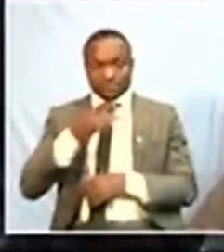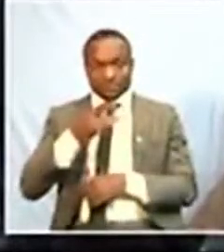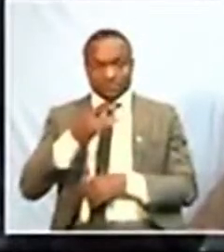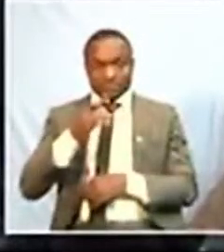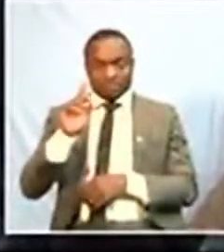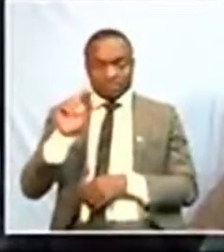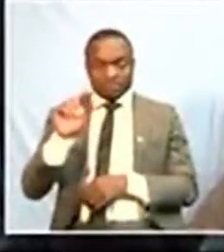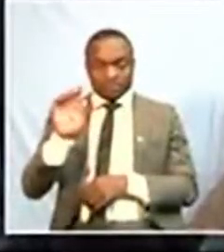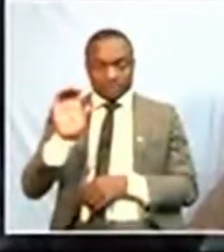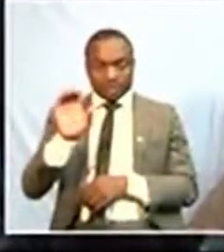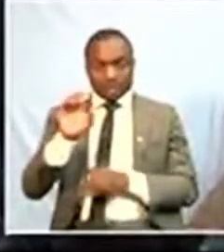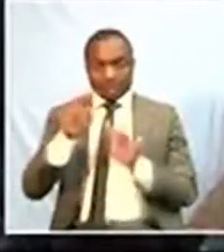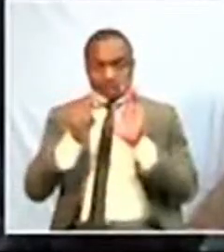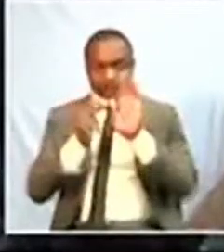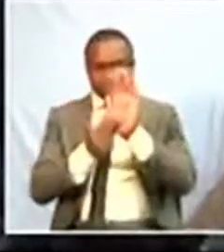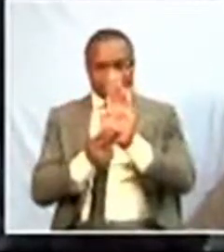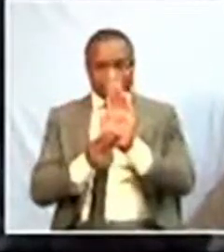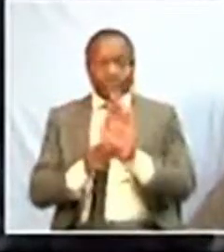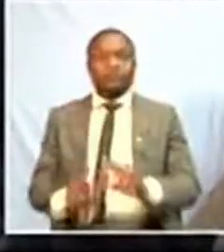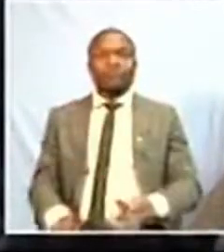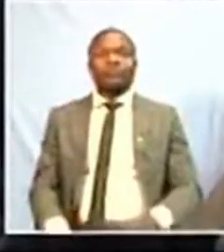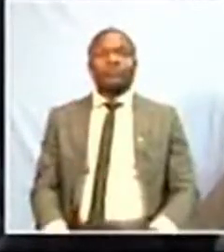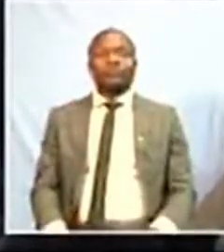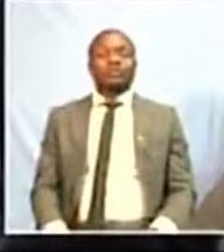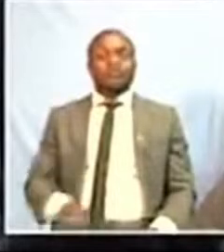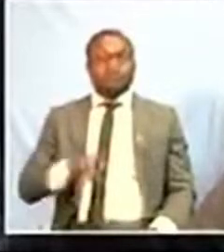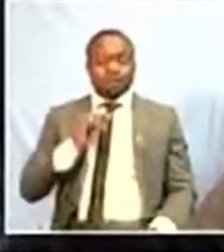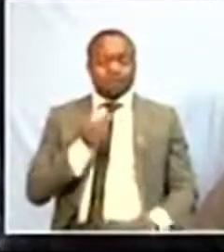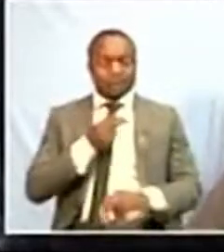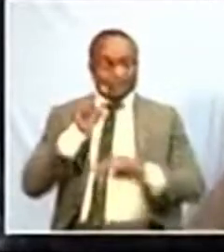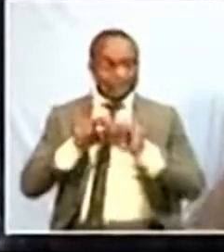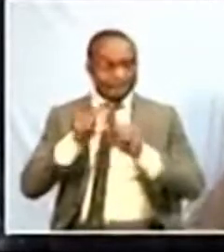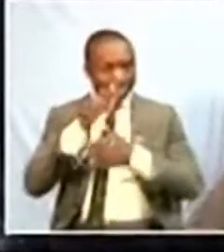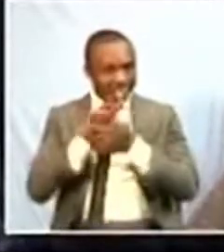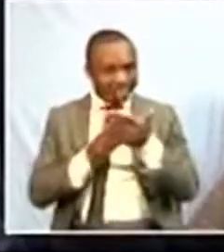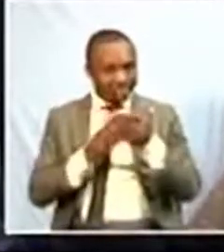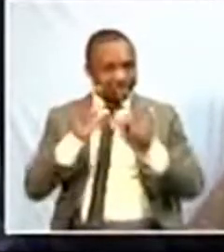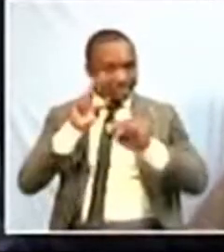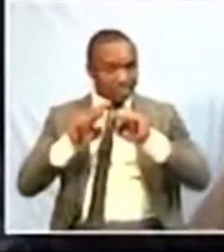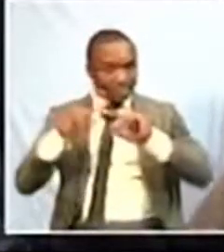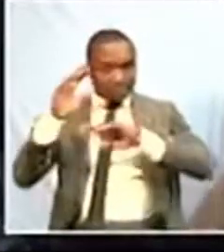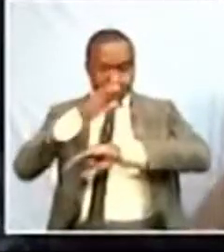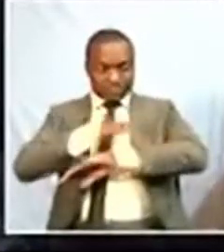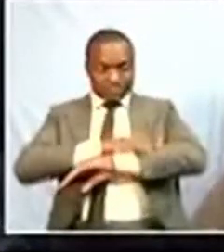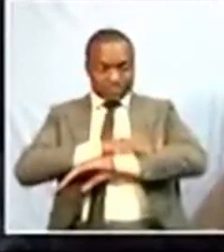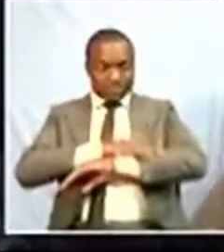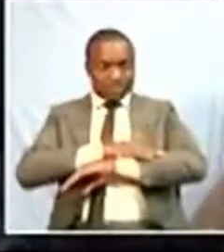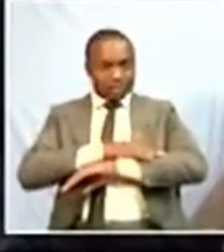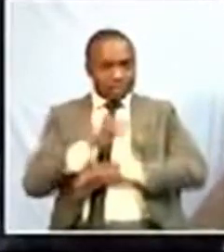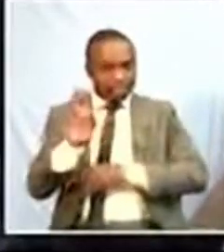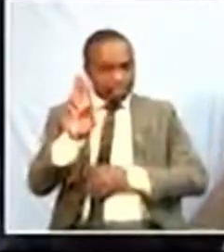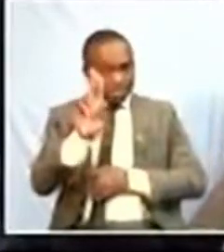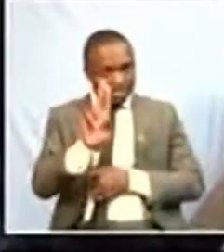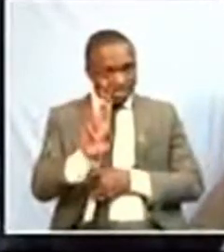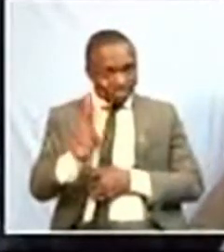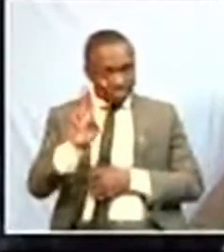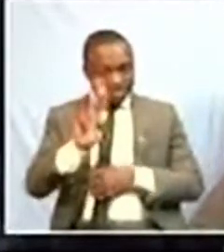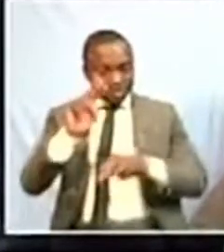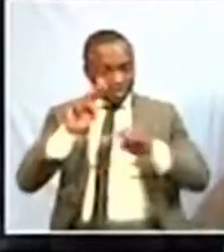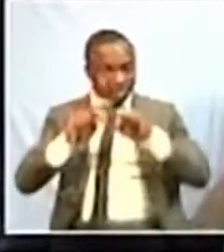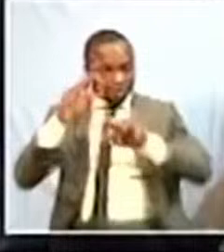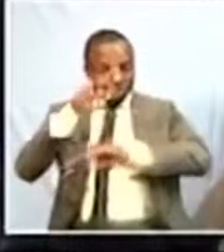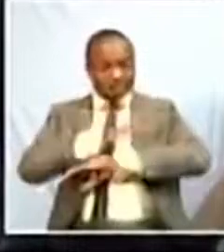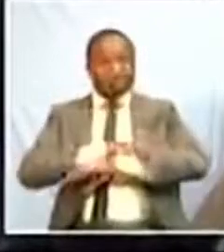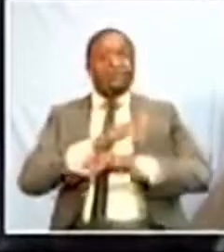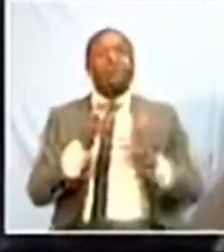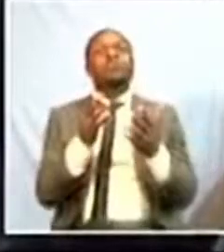indicated that we sat on some desks. We utilize desks and